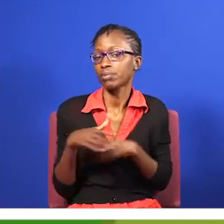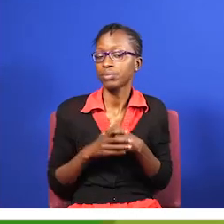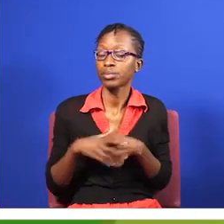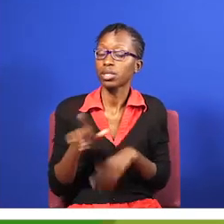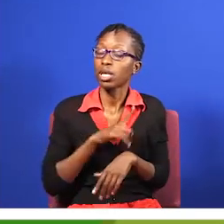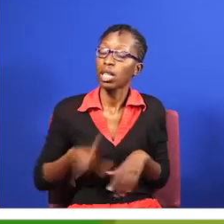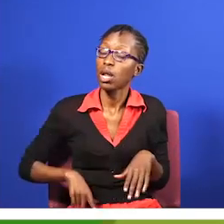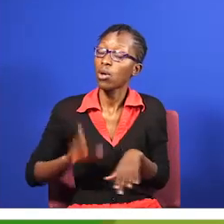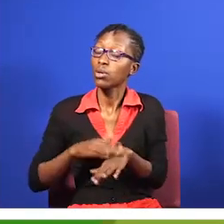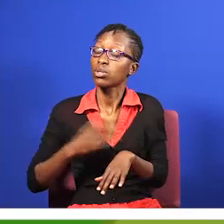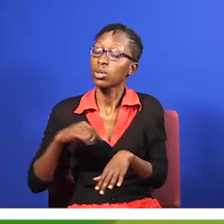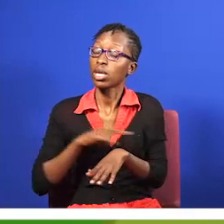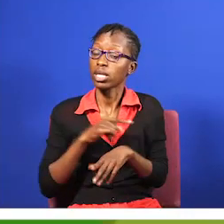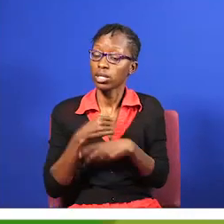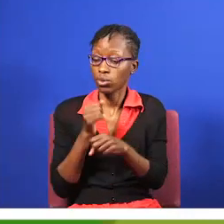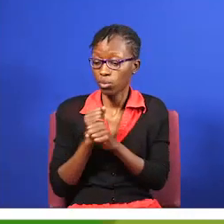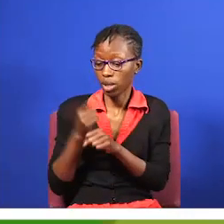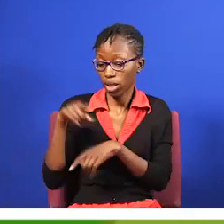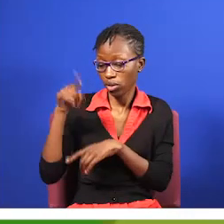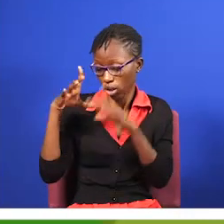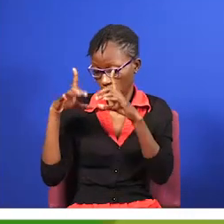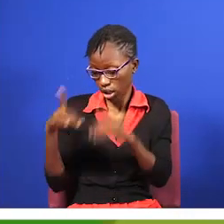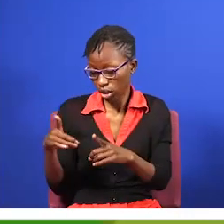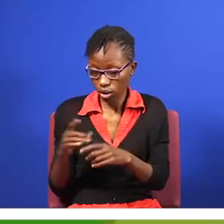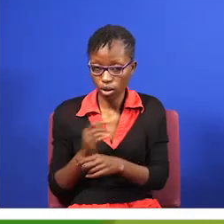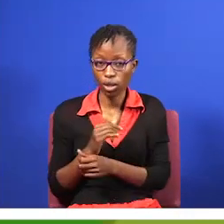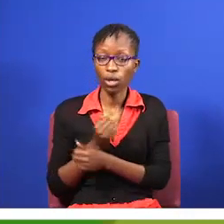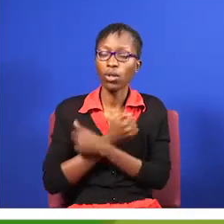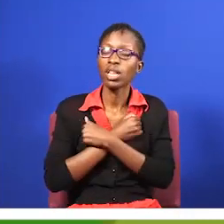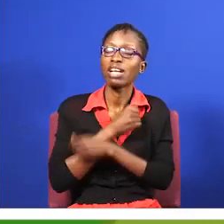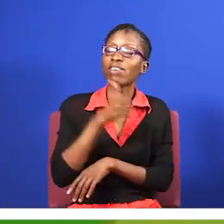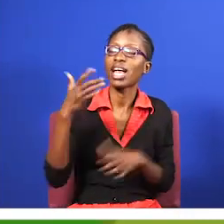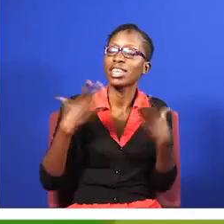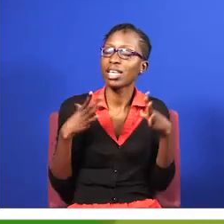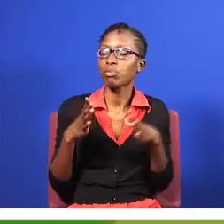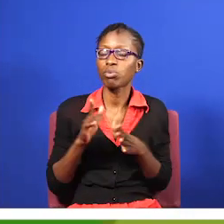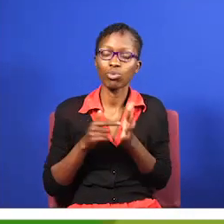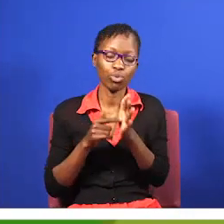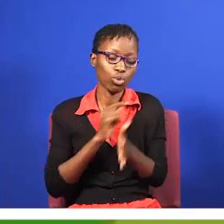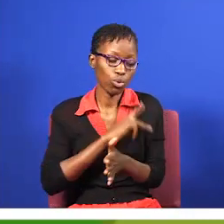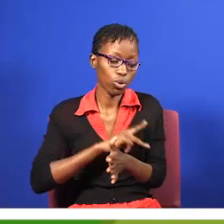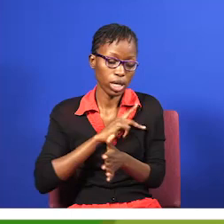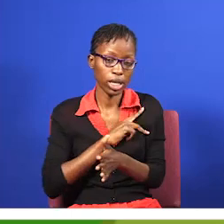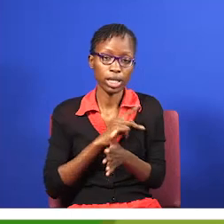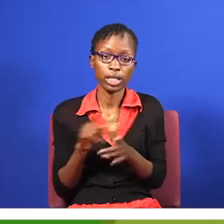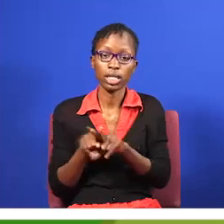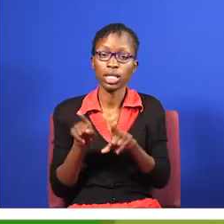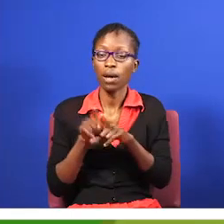actually calling us to make the right choices, to love others, to show kindness, and to